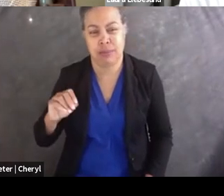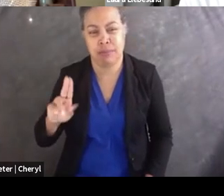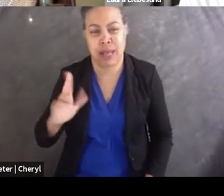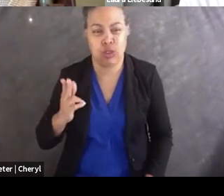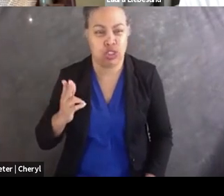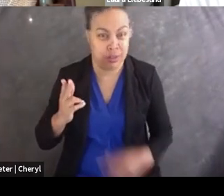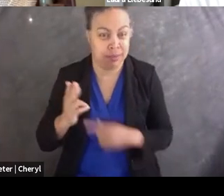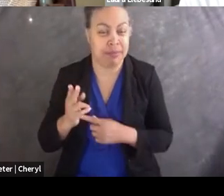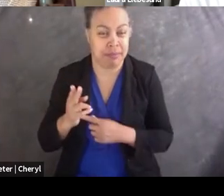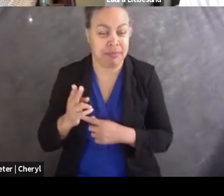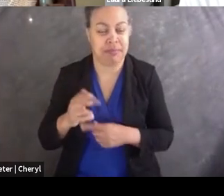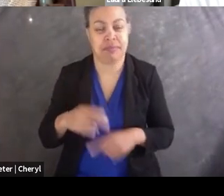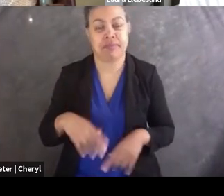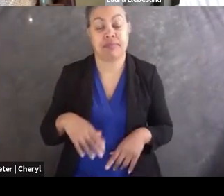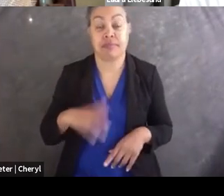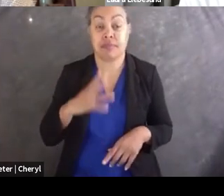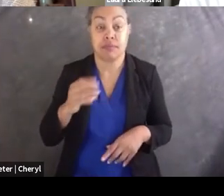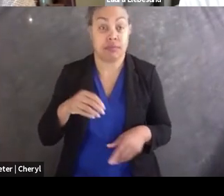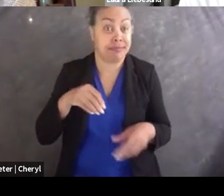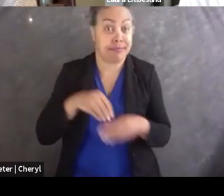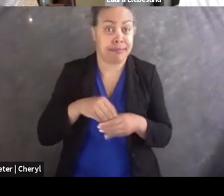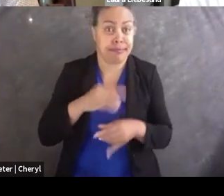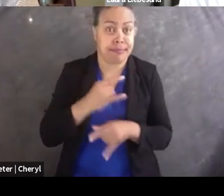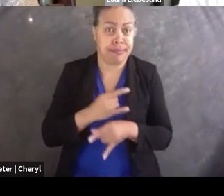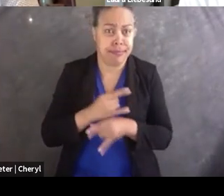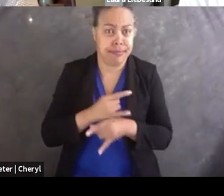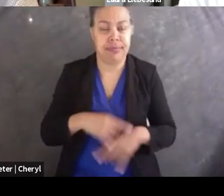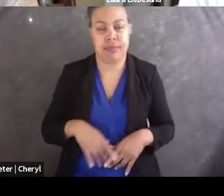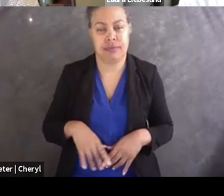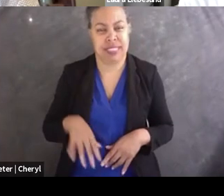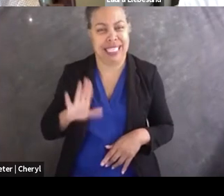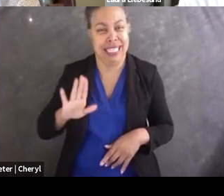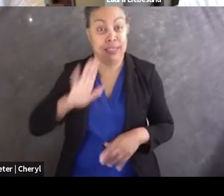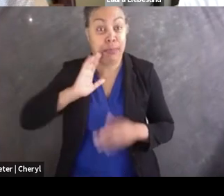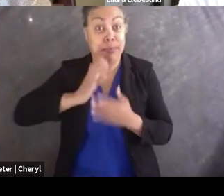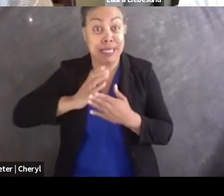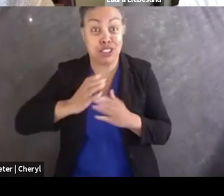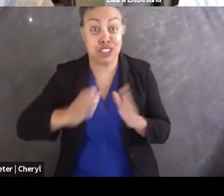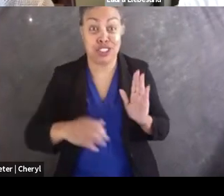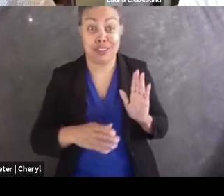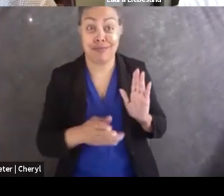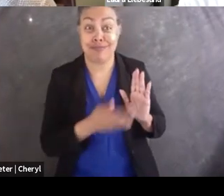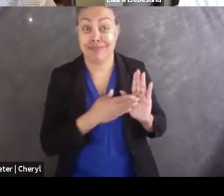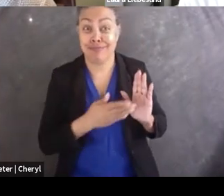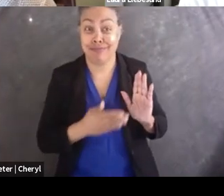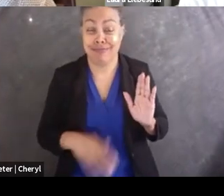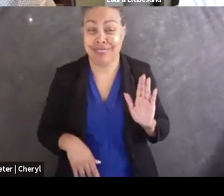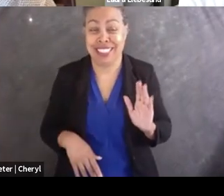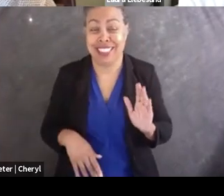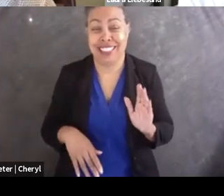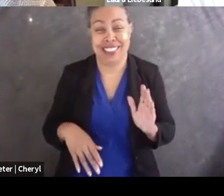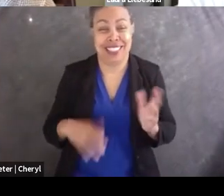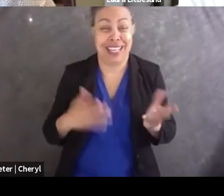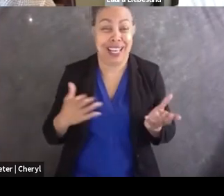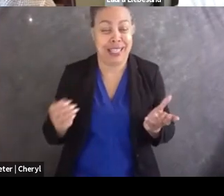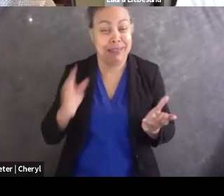COVID-19, but they actually put Dr. Fauci's image on these pouches and came up with